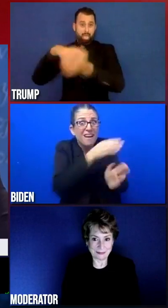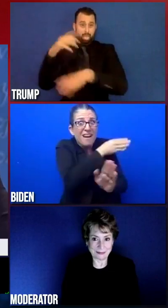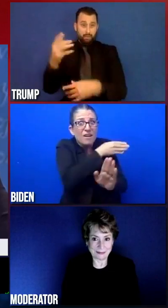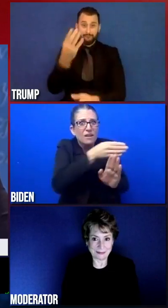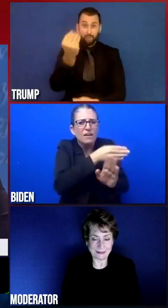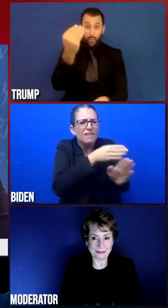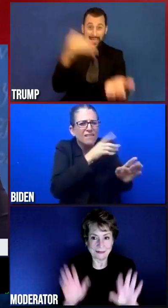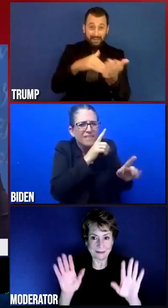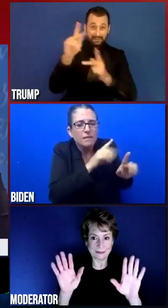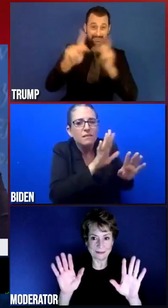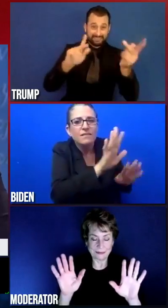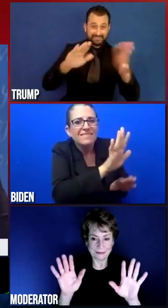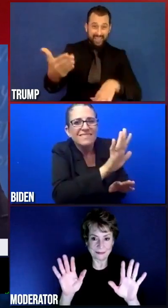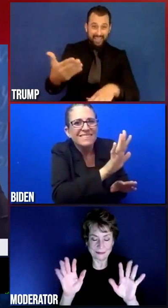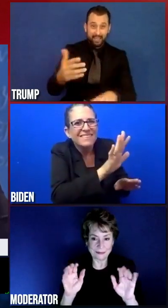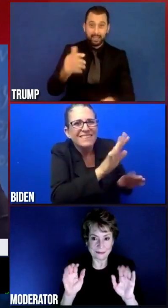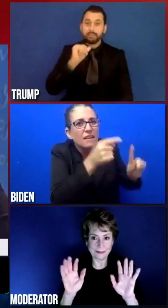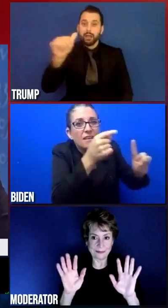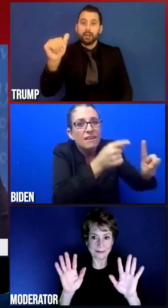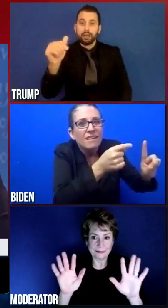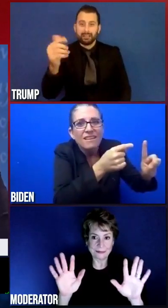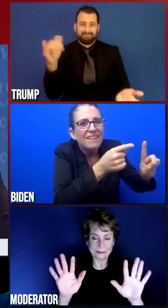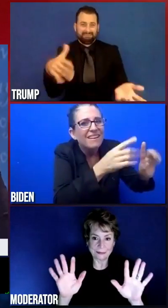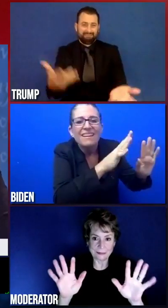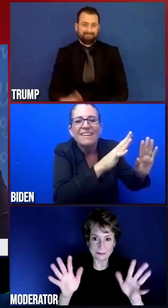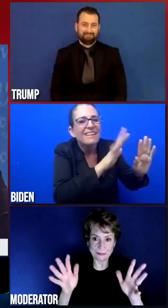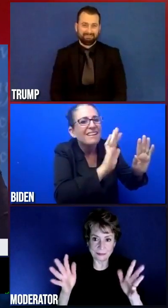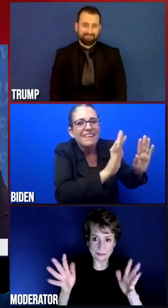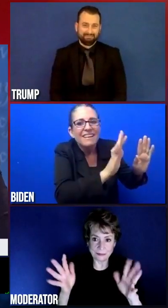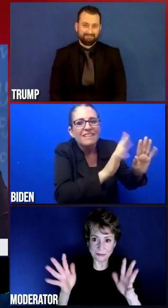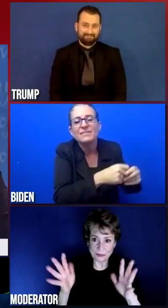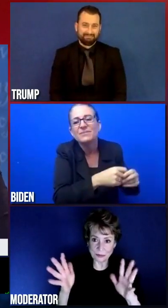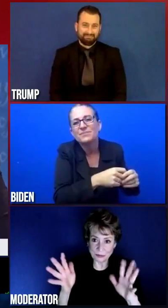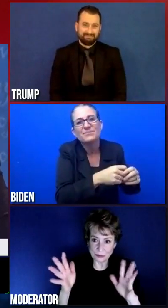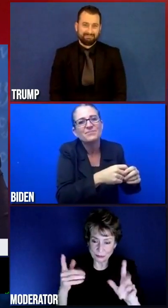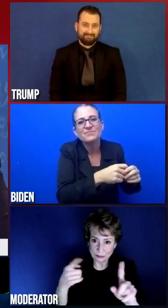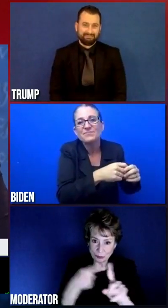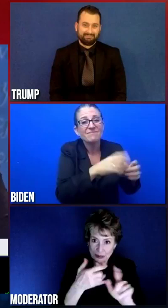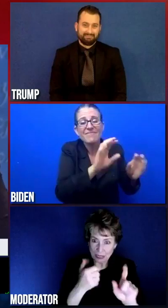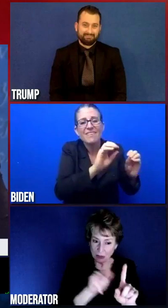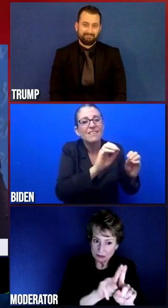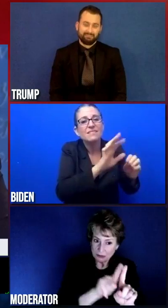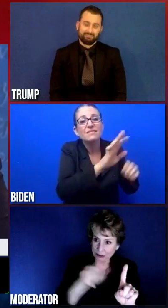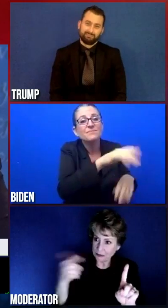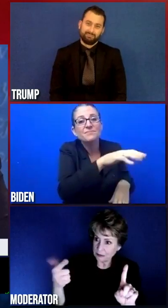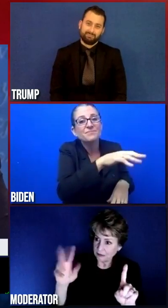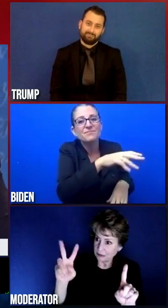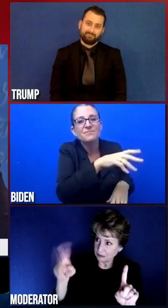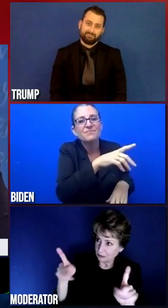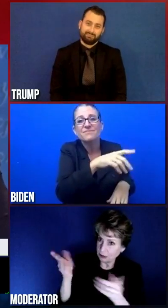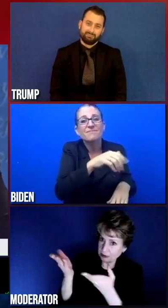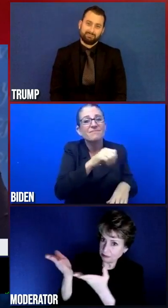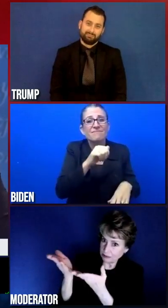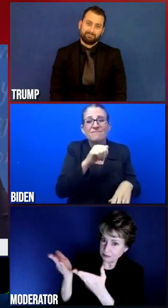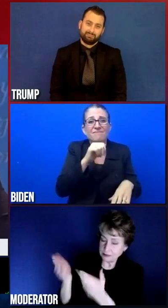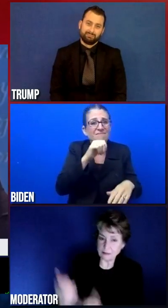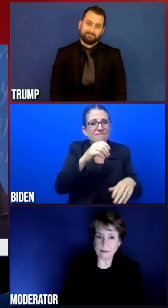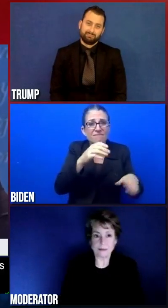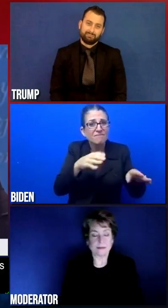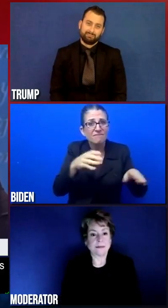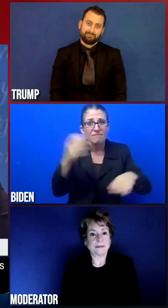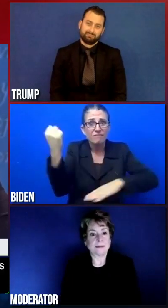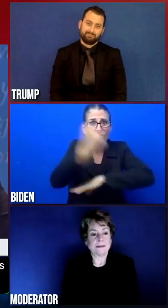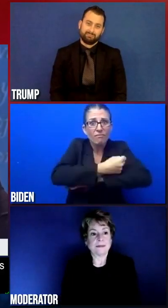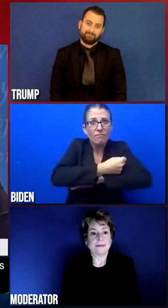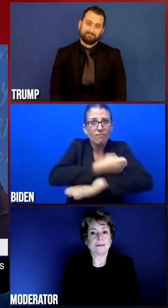recession. You made a point. Let him answer it. And there was we didn't shut down the economy. This is his economy he's shut down.